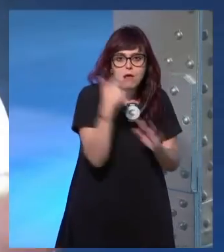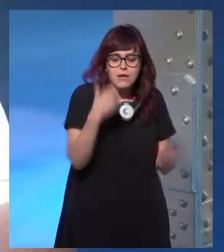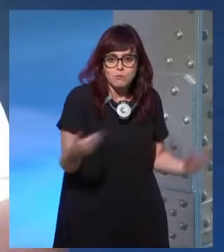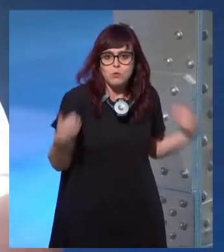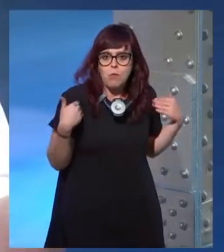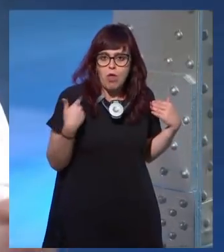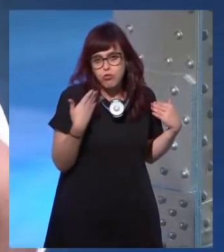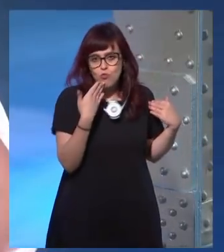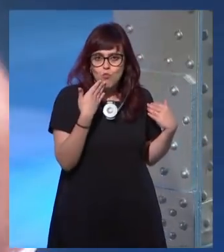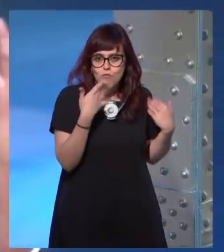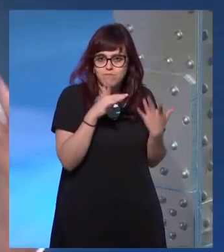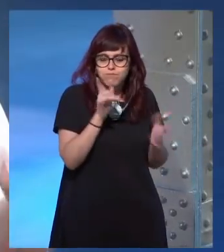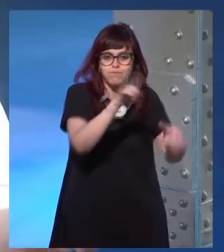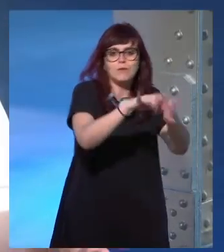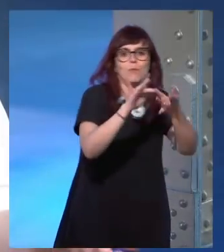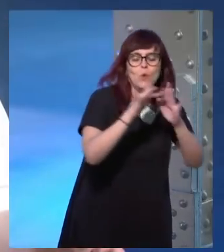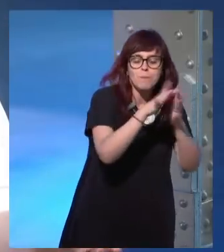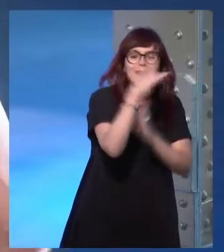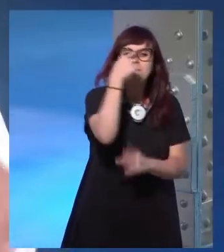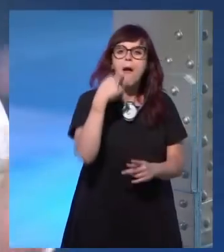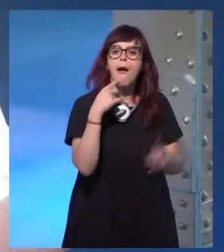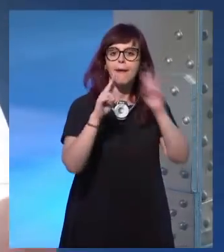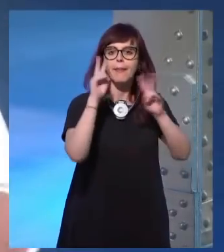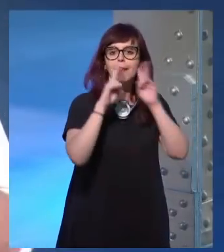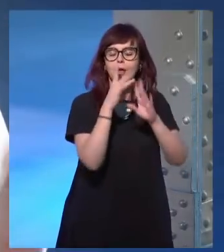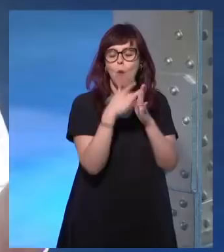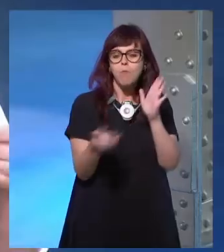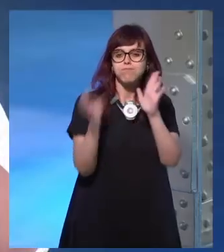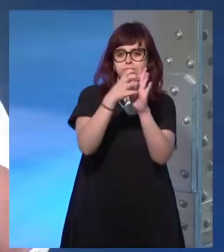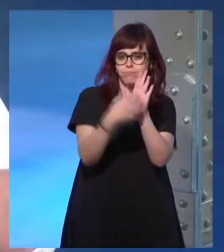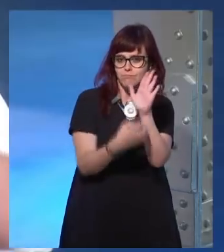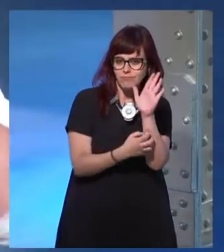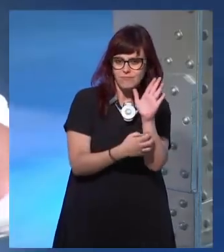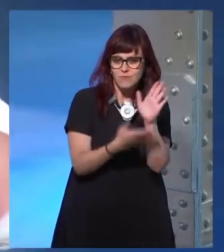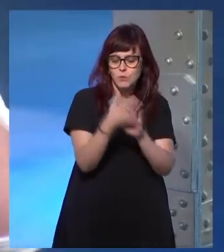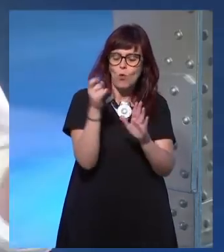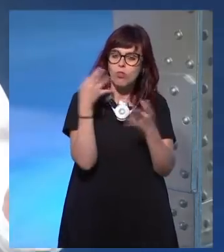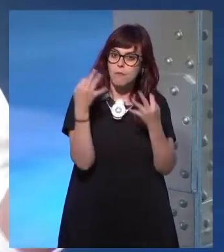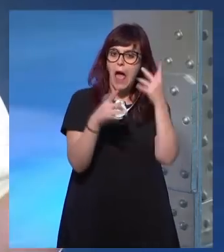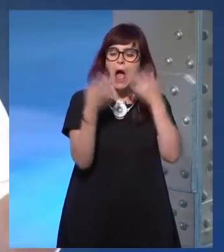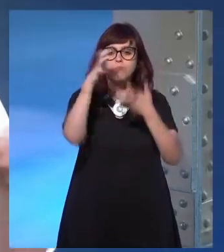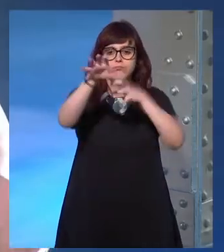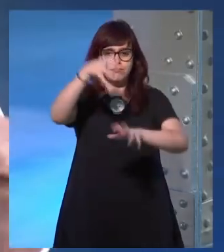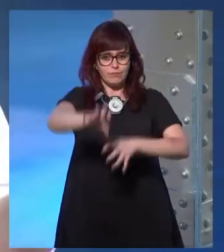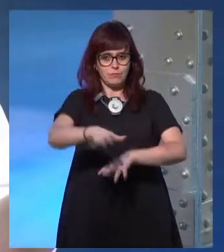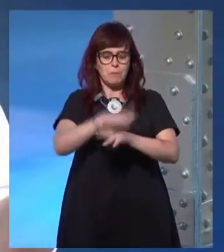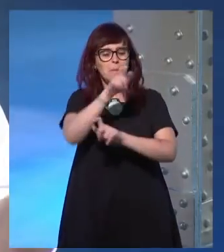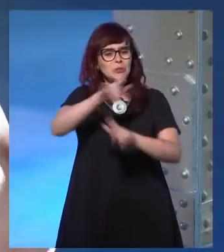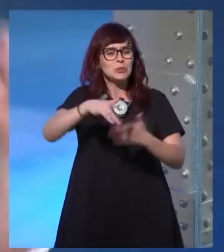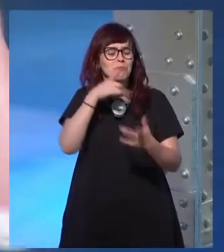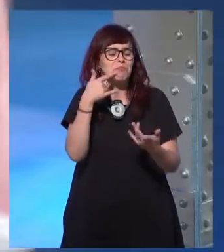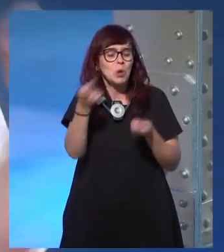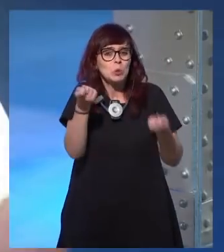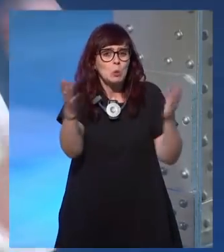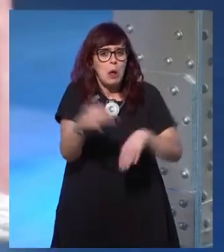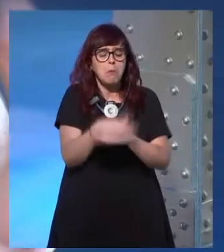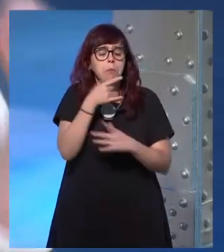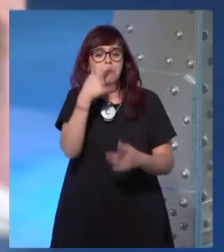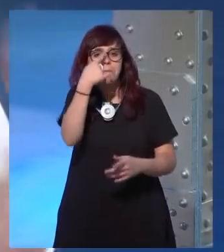are being put on your platform. You have a moral responsibility. They don't see it that way right now, and that's an entire cultural shift that needs to happen,